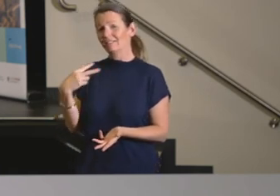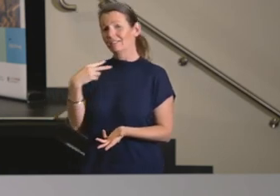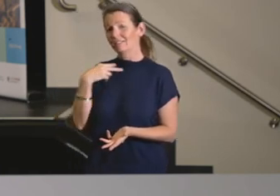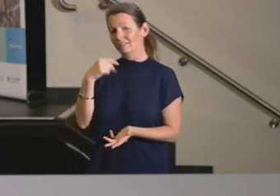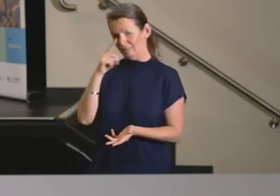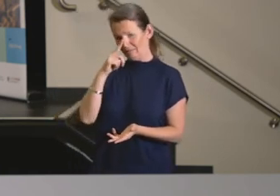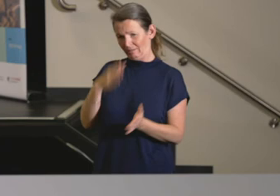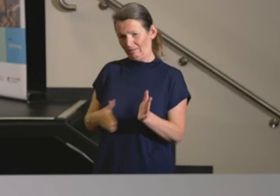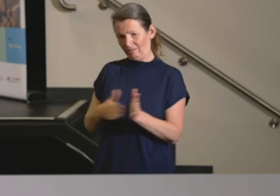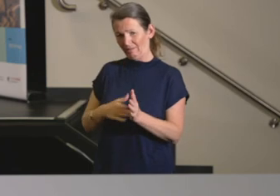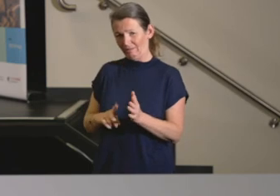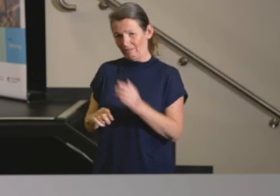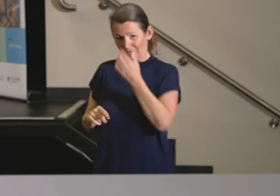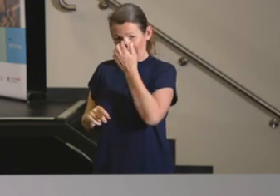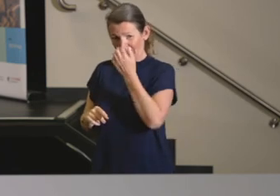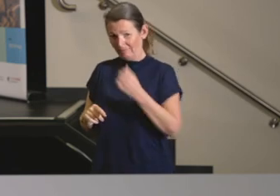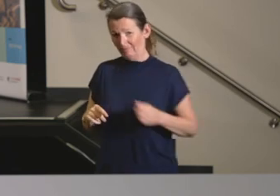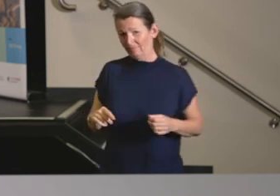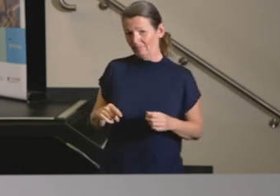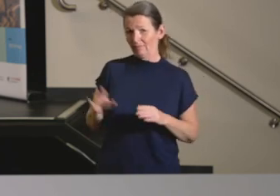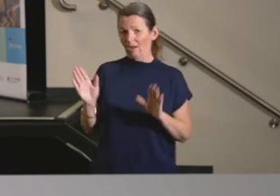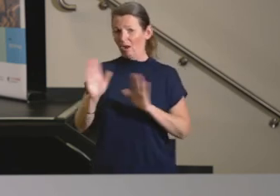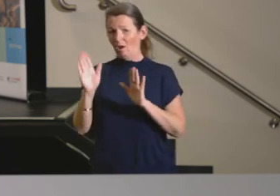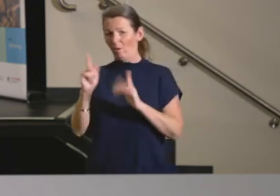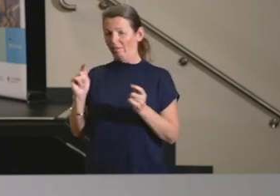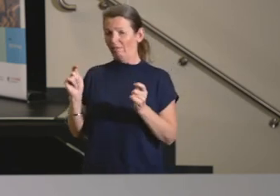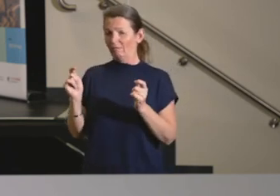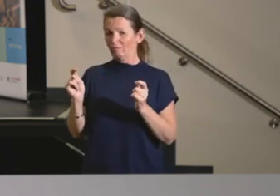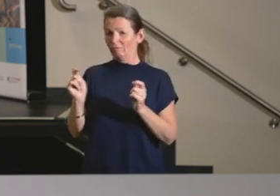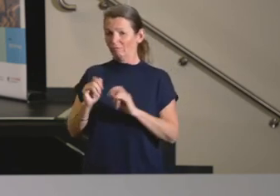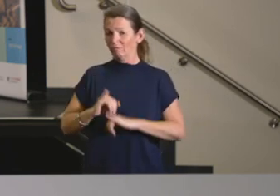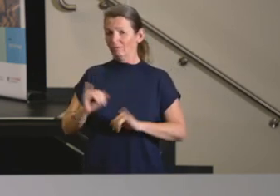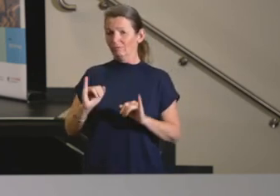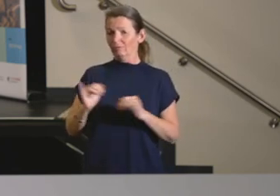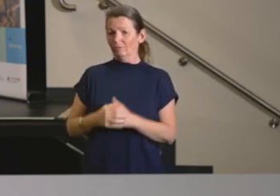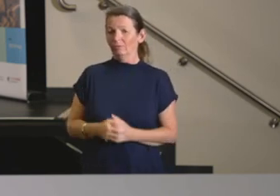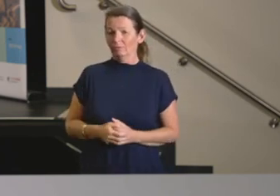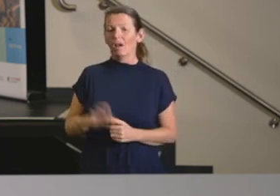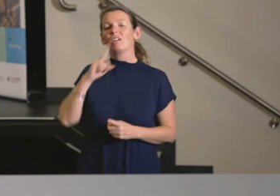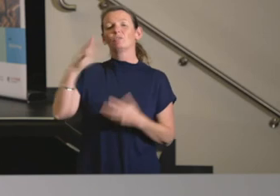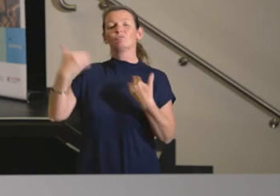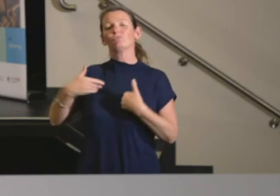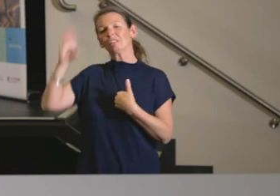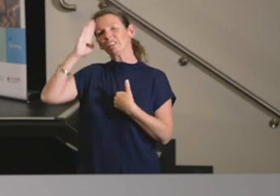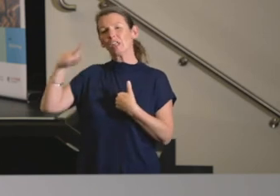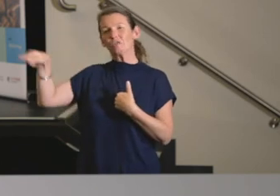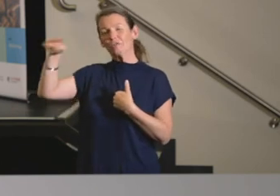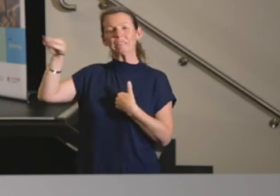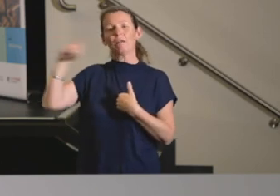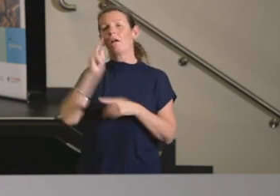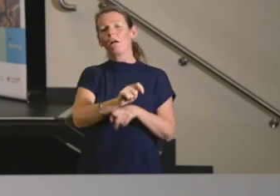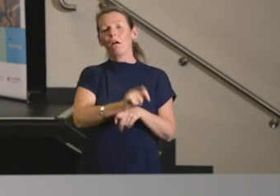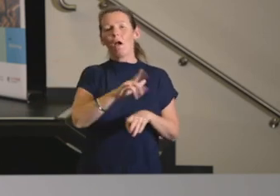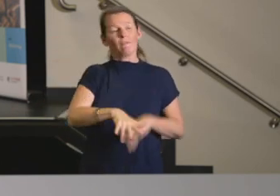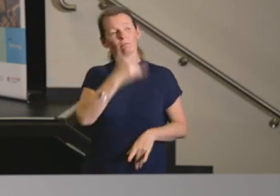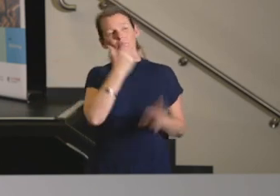climate crisis. For us, it's our reality. We see, you know, extreme weather patterns,